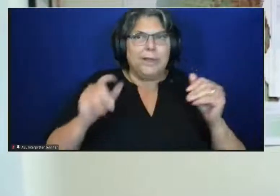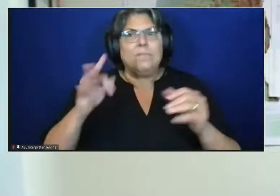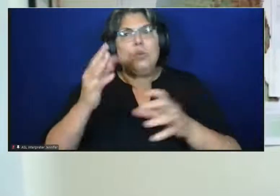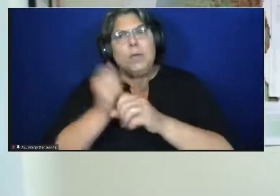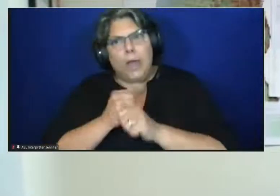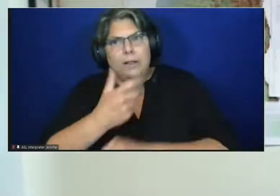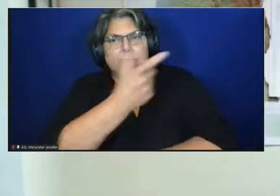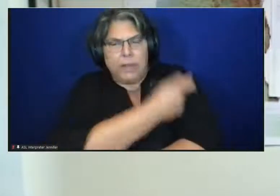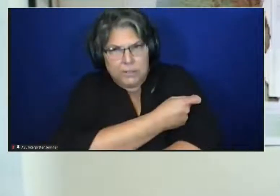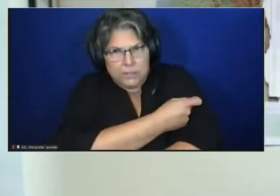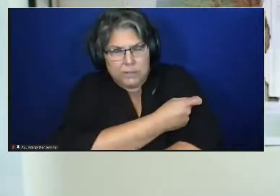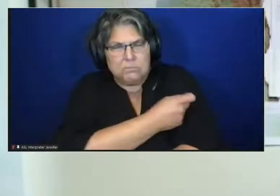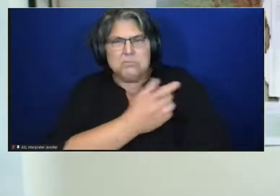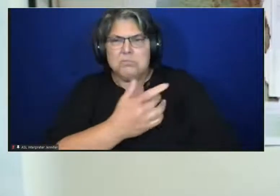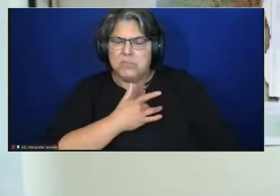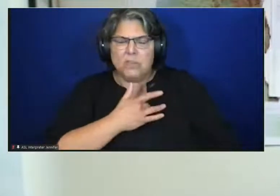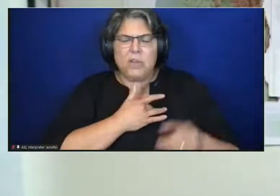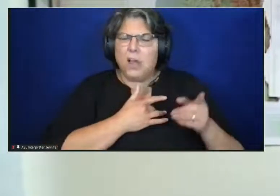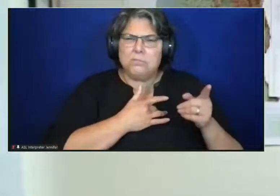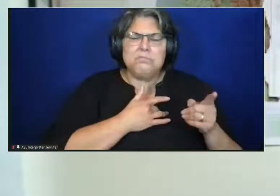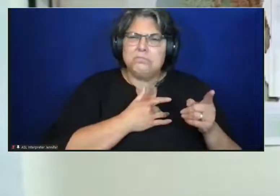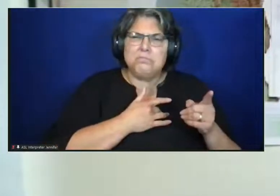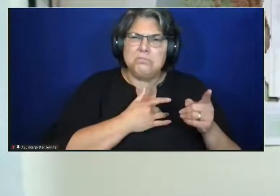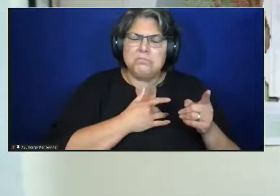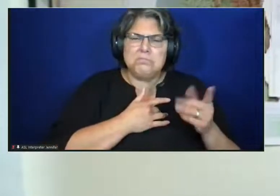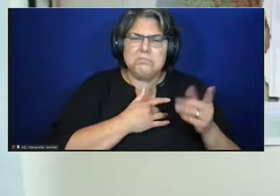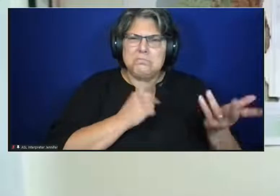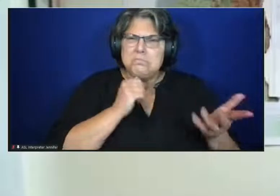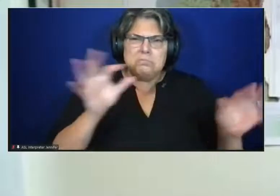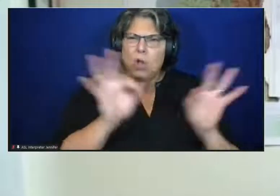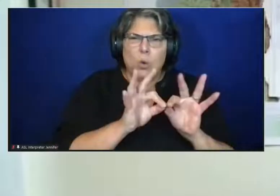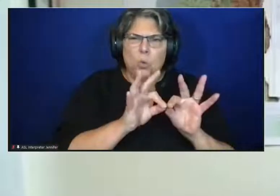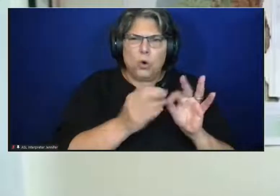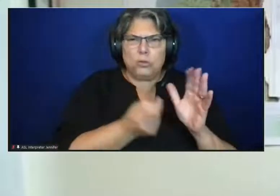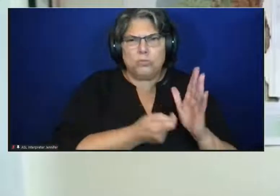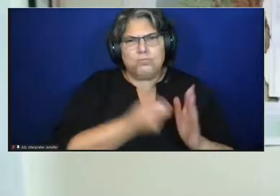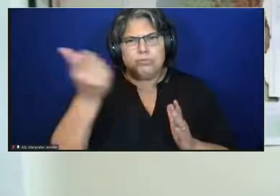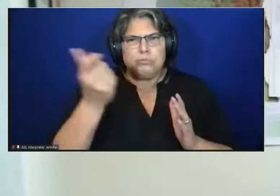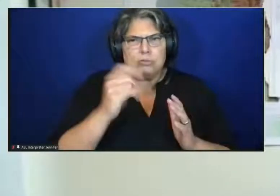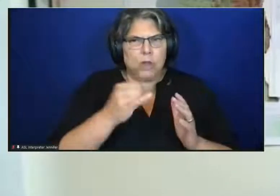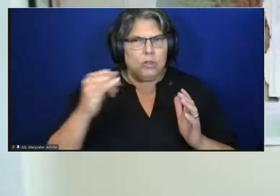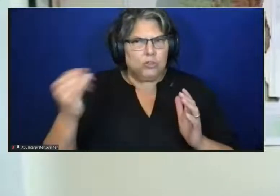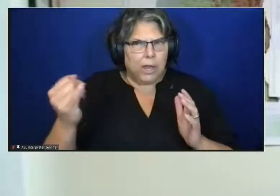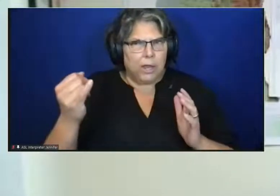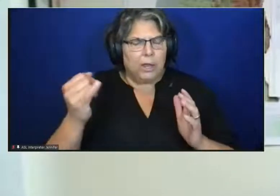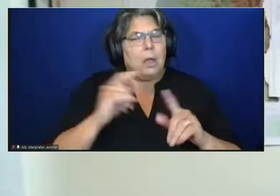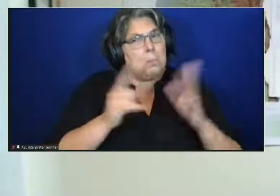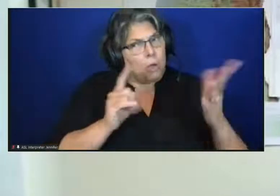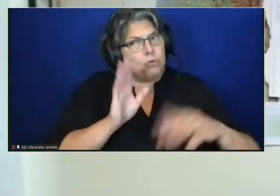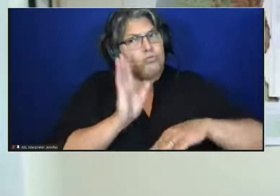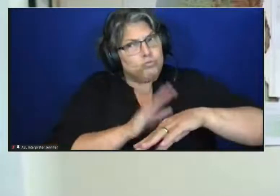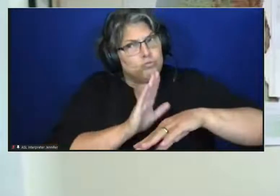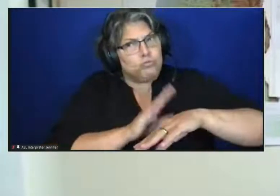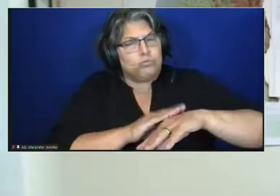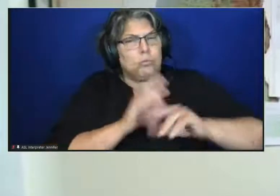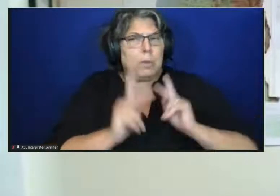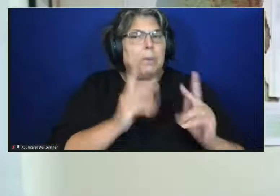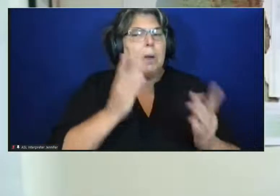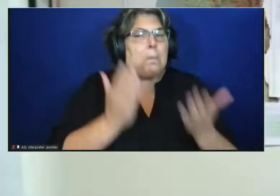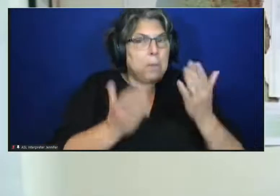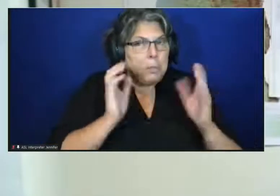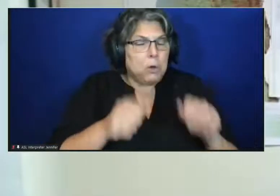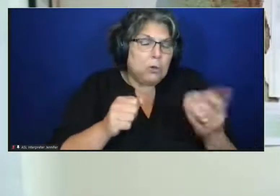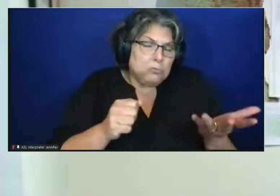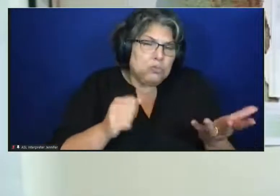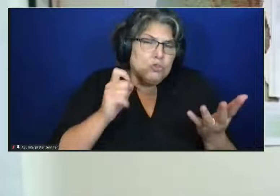vaccine. So it was felt that would not be worthwhile taking off the market, but to advise people who might be at risk to give it a second